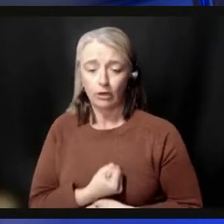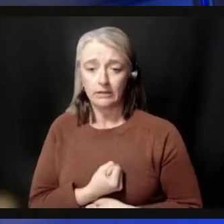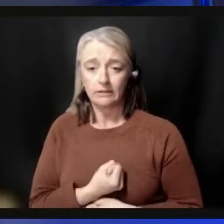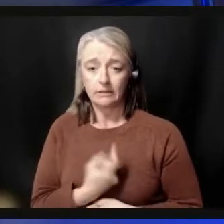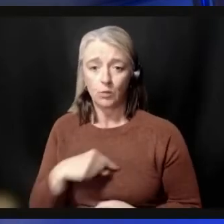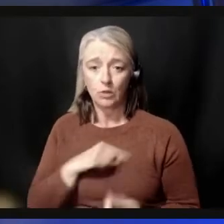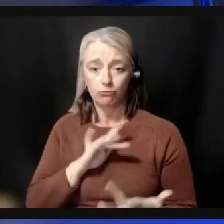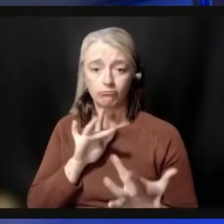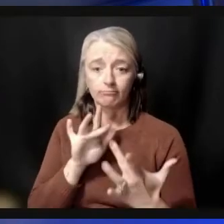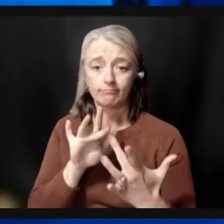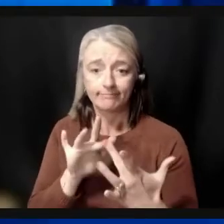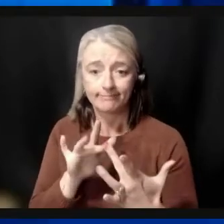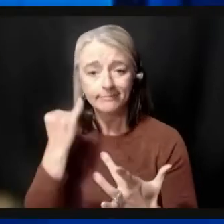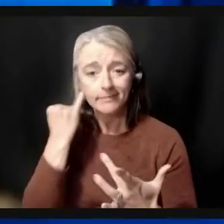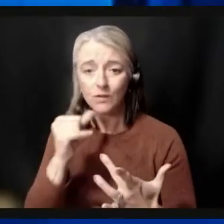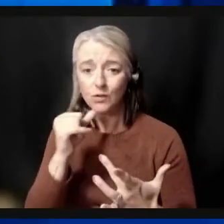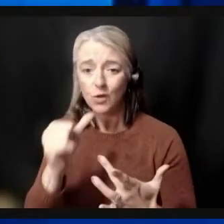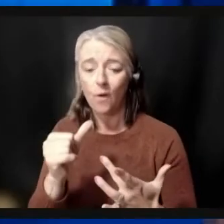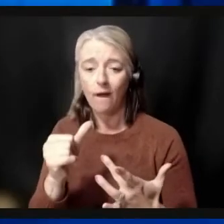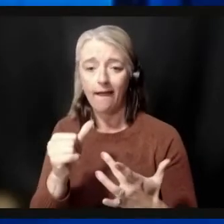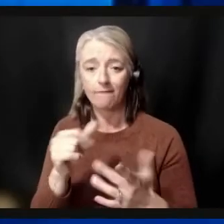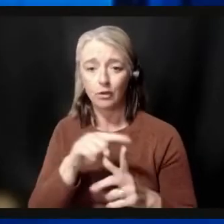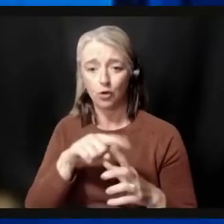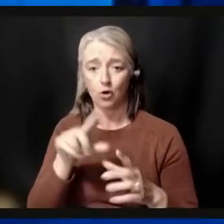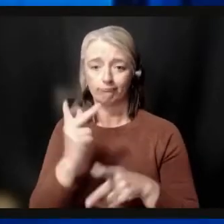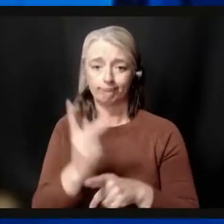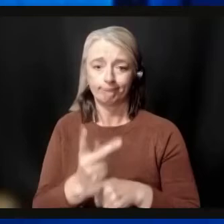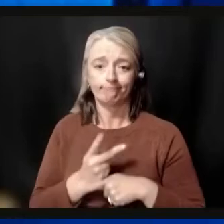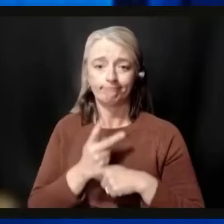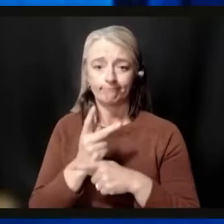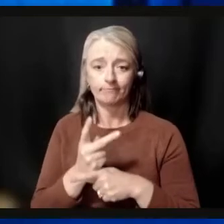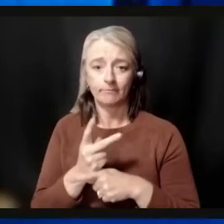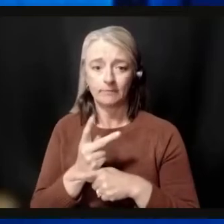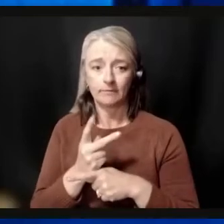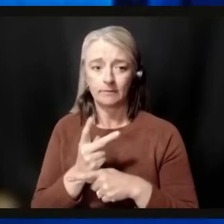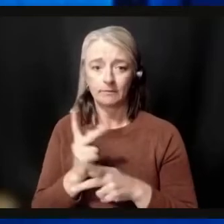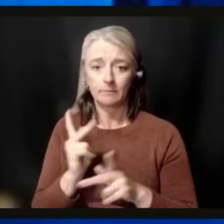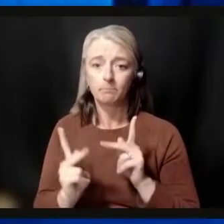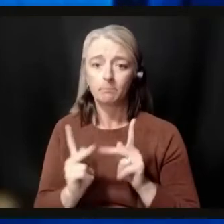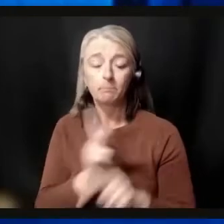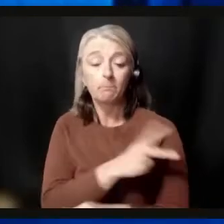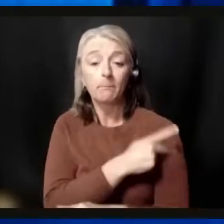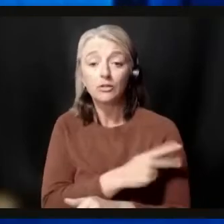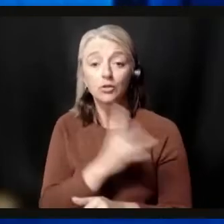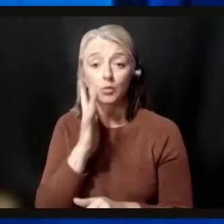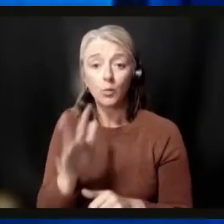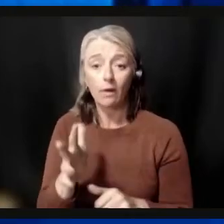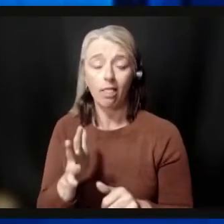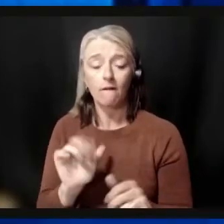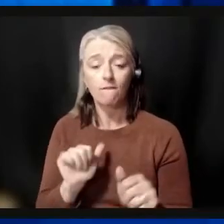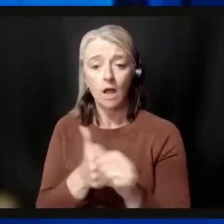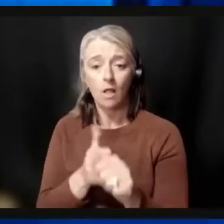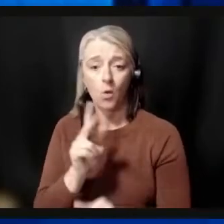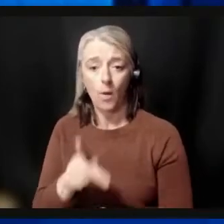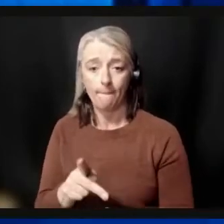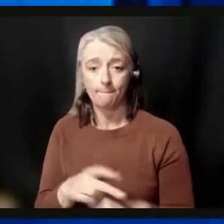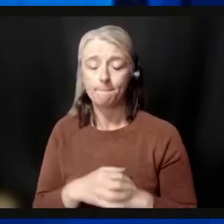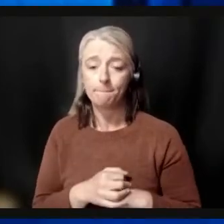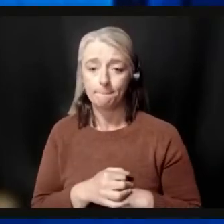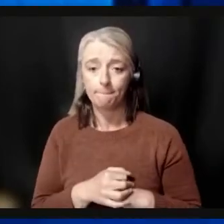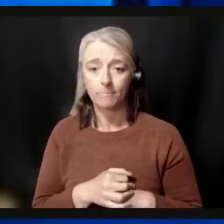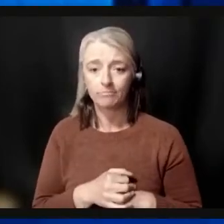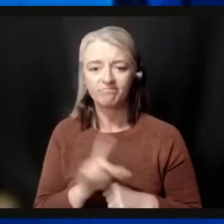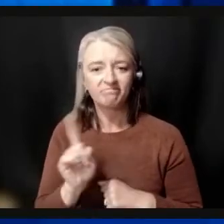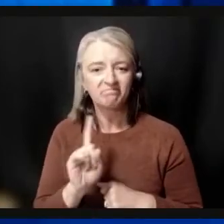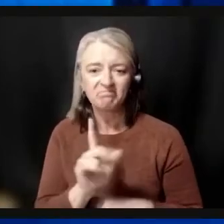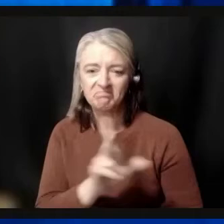if you don't have that circle of care, a lot of patients will fall off. And so by having a trusted provider, regardless of where that clinic is, that's